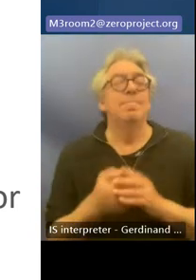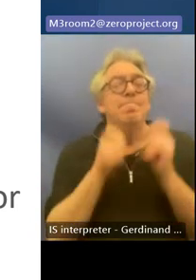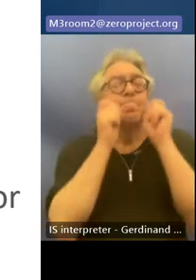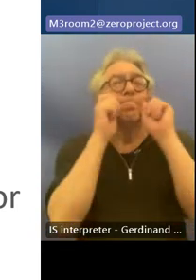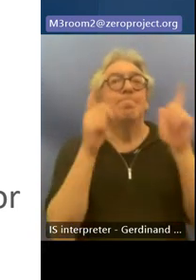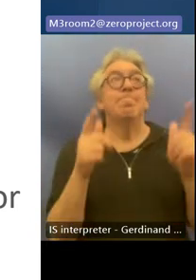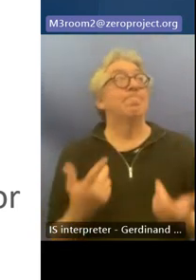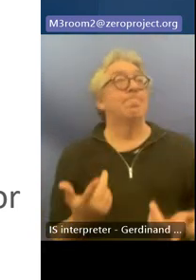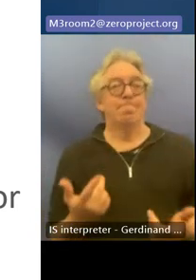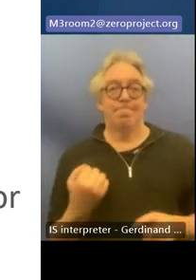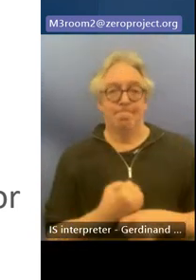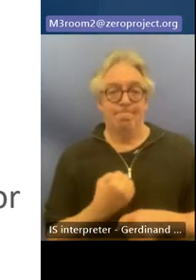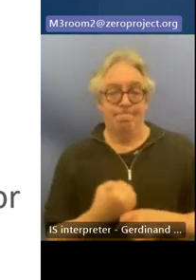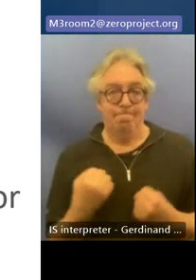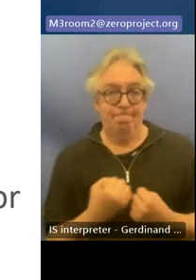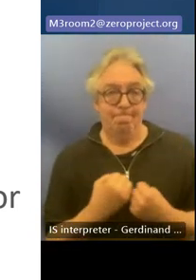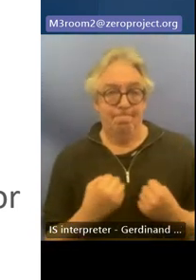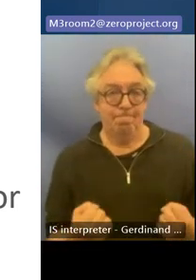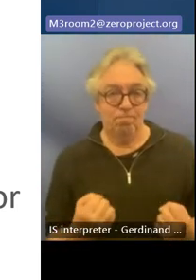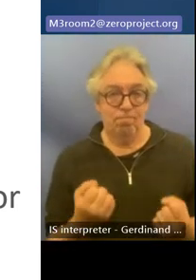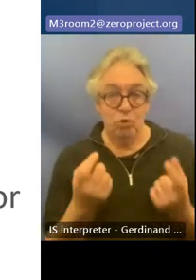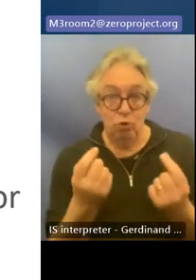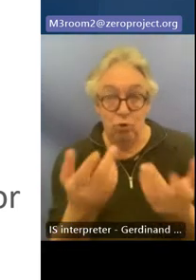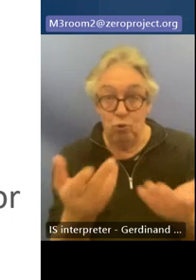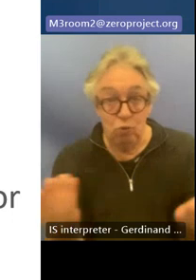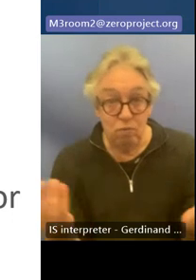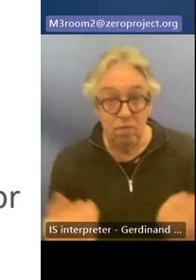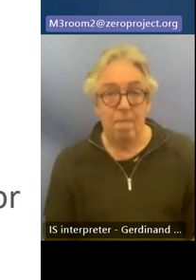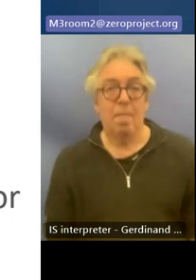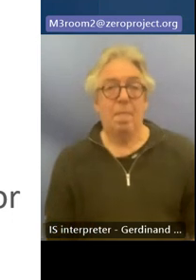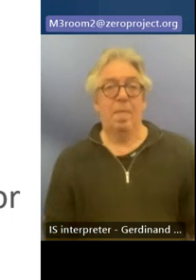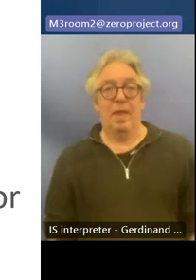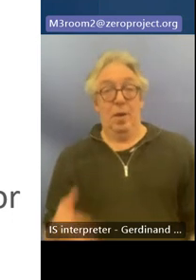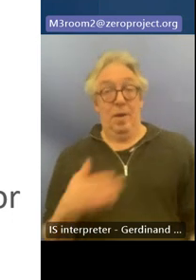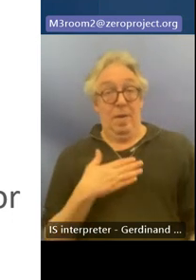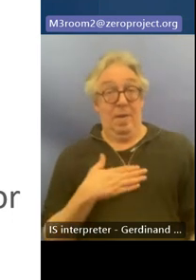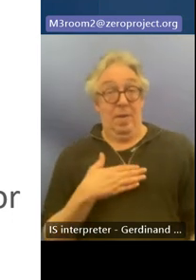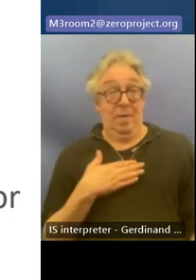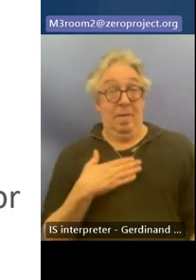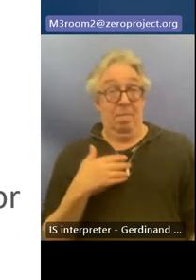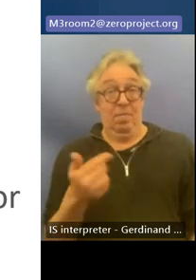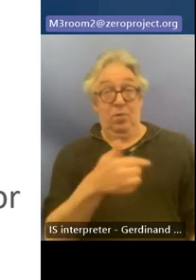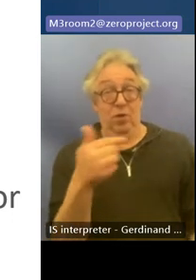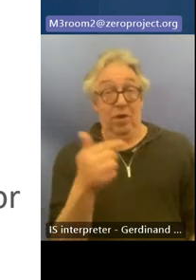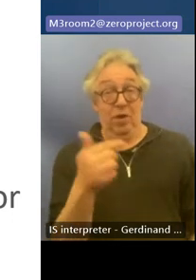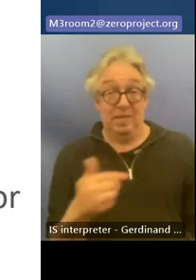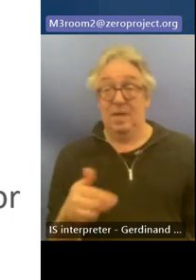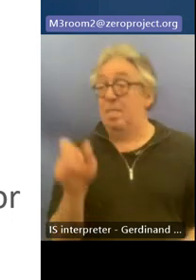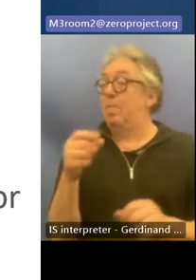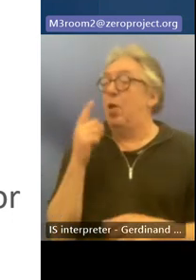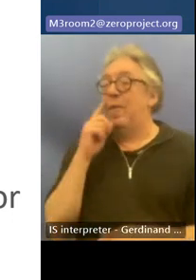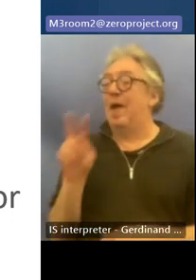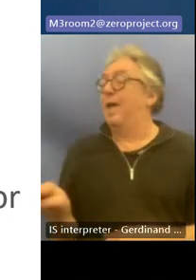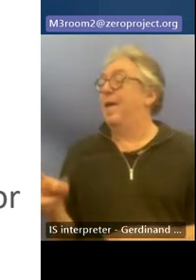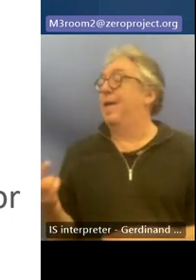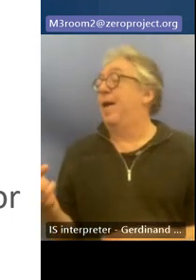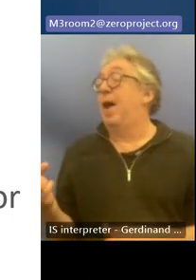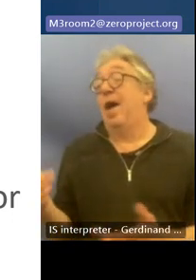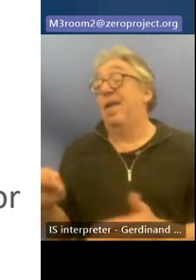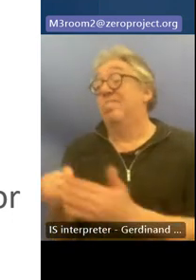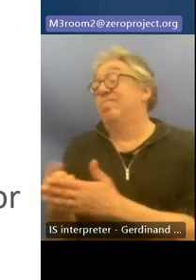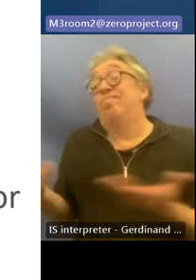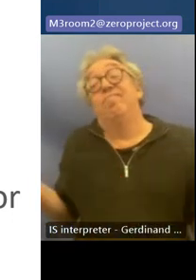do? The community that I'm coming from, people would expect your dreams to fade up just like that,